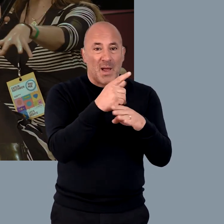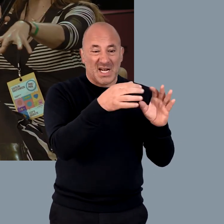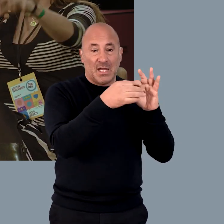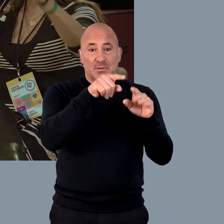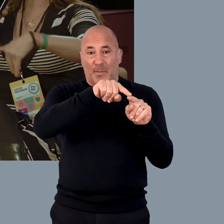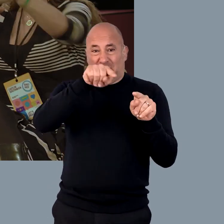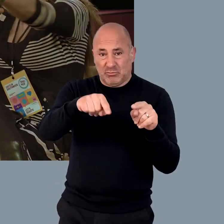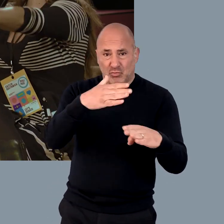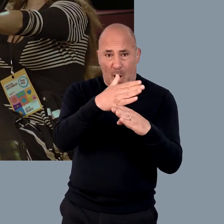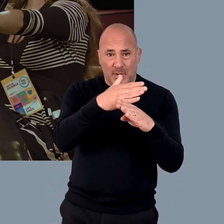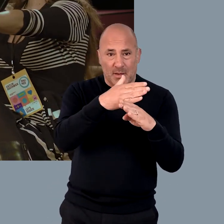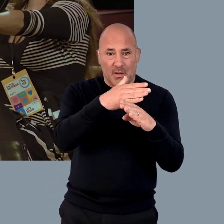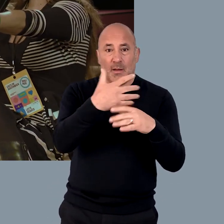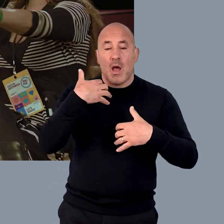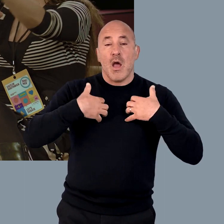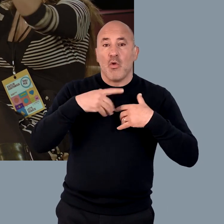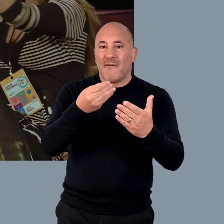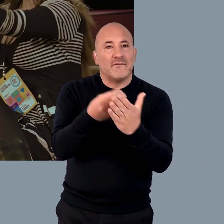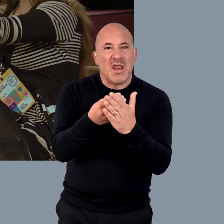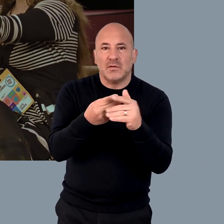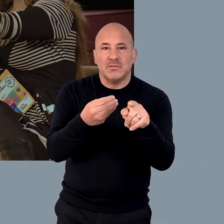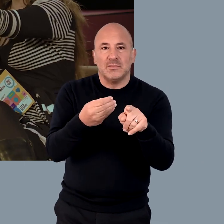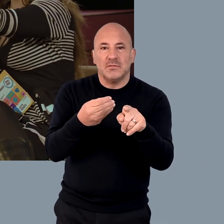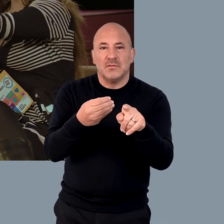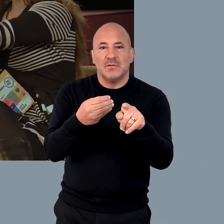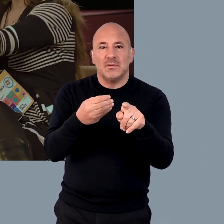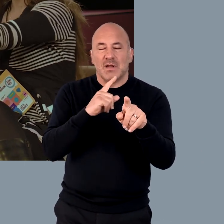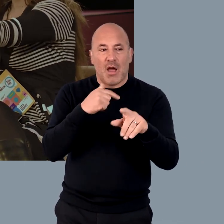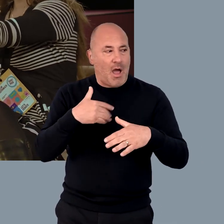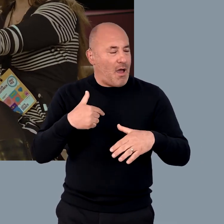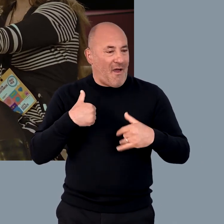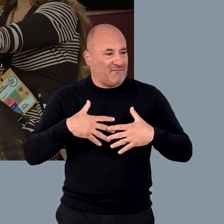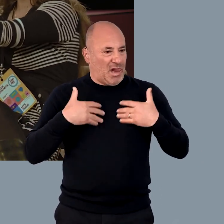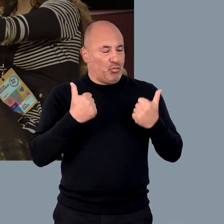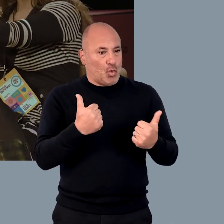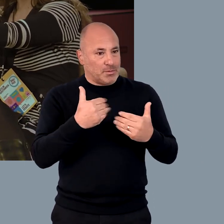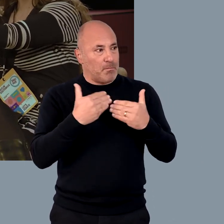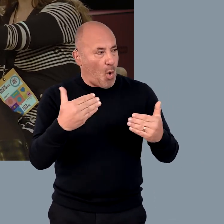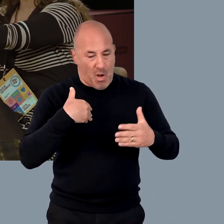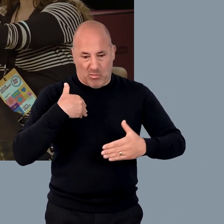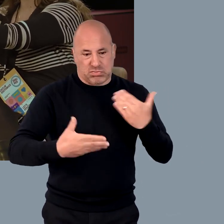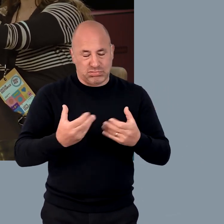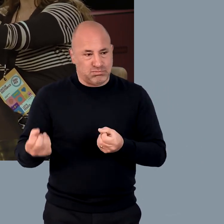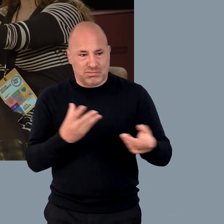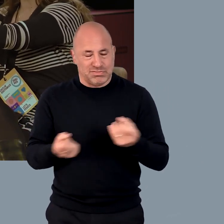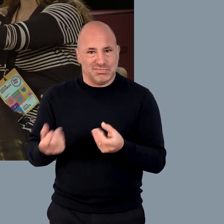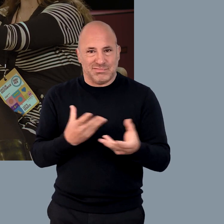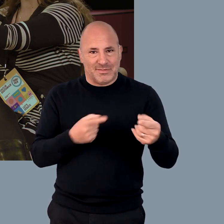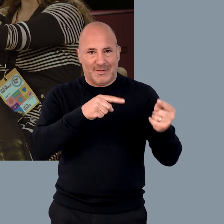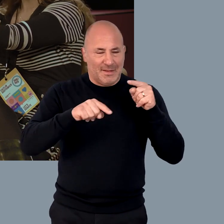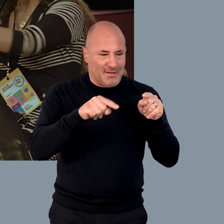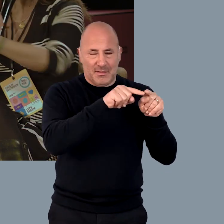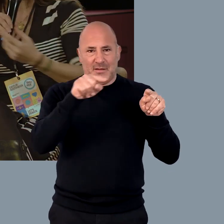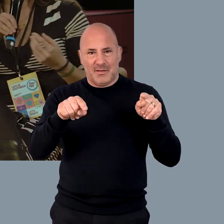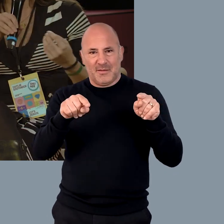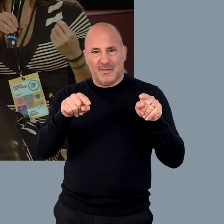type A, that increased the output. But actually, job type B, the motivating factor was not